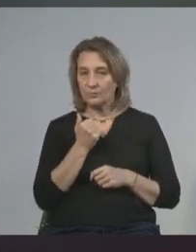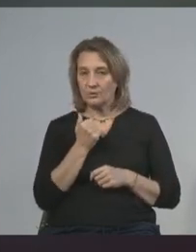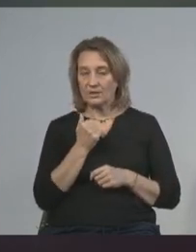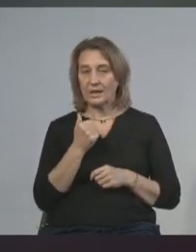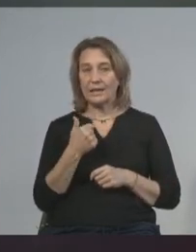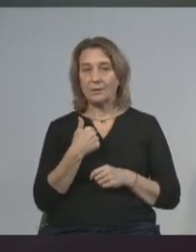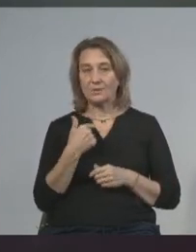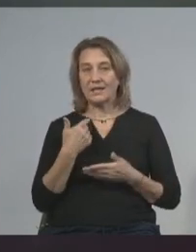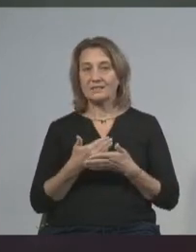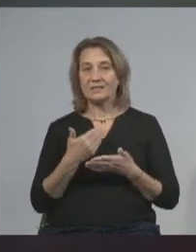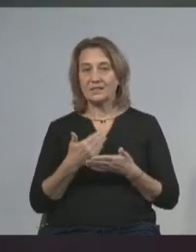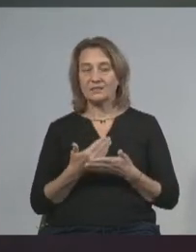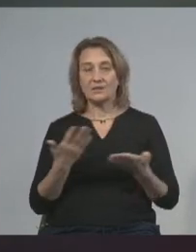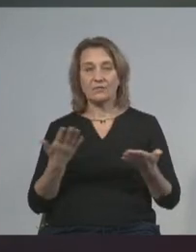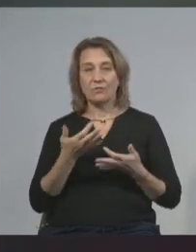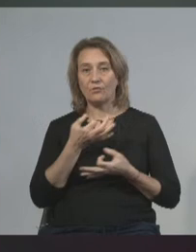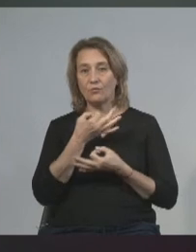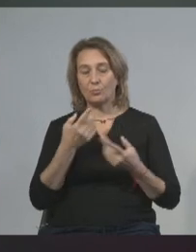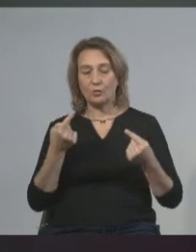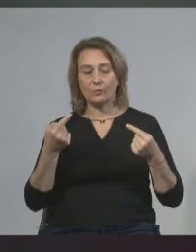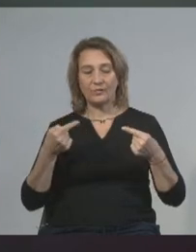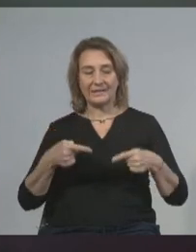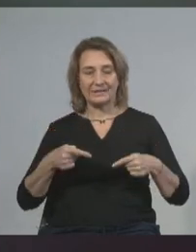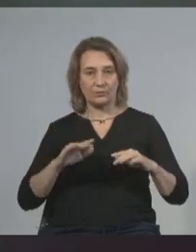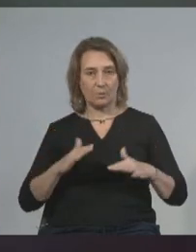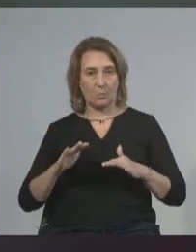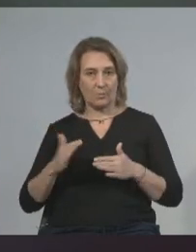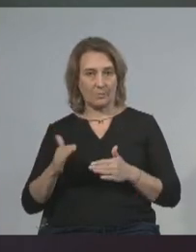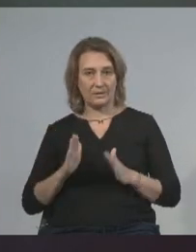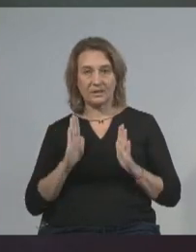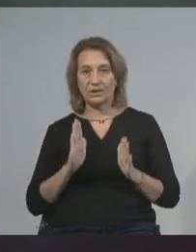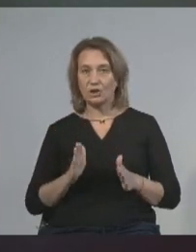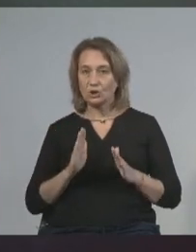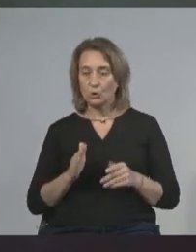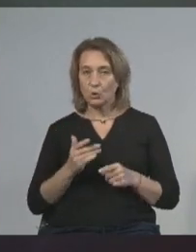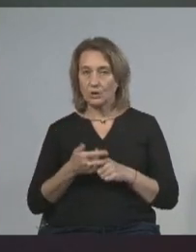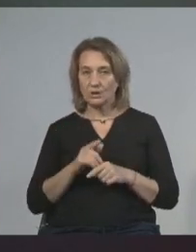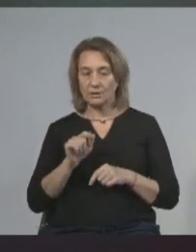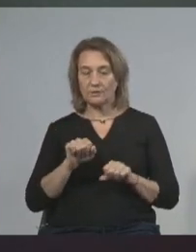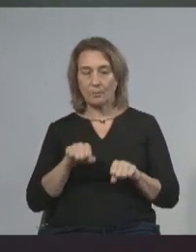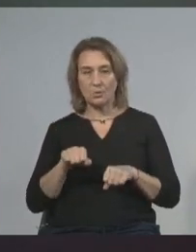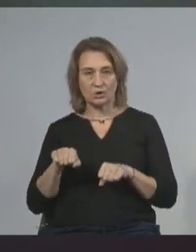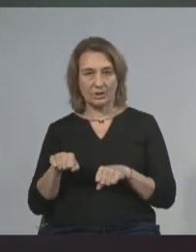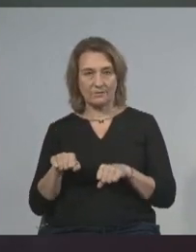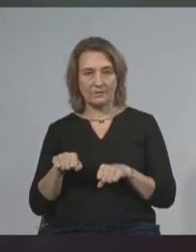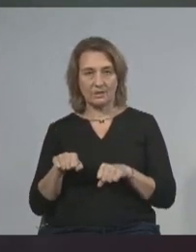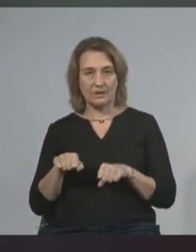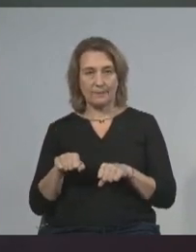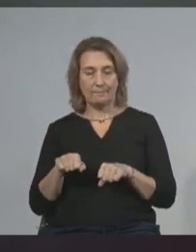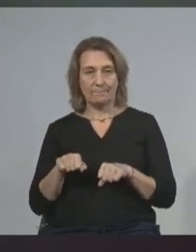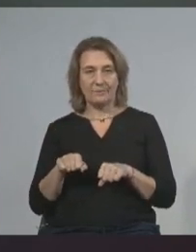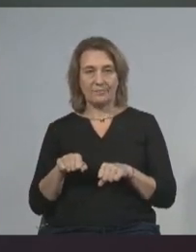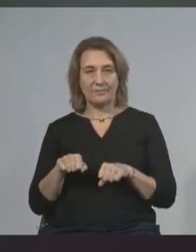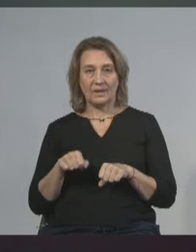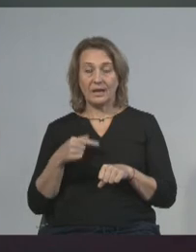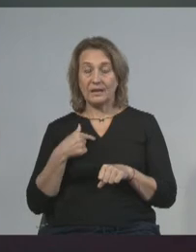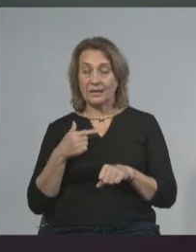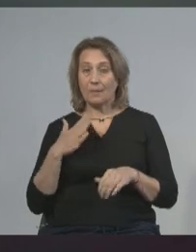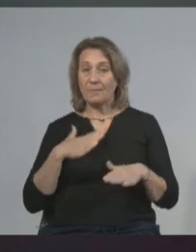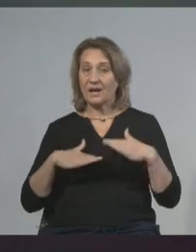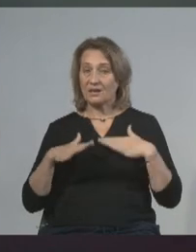adapting to it all and it seems to me any crisis moment is not only challenge but also possibility